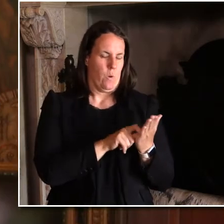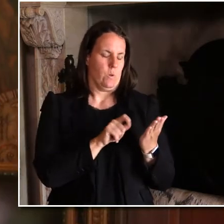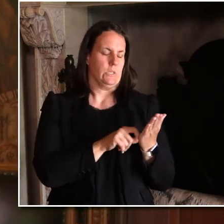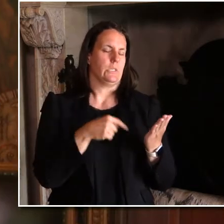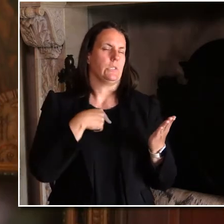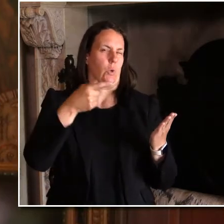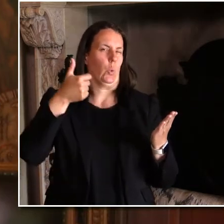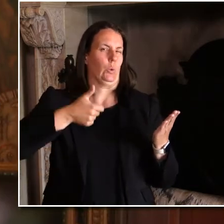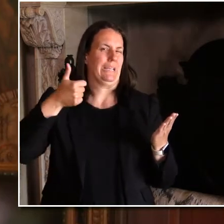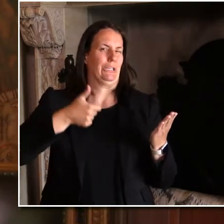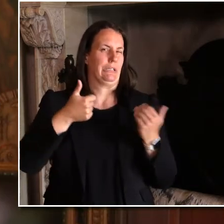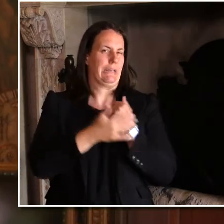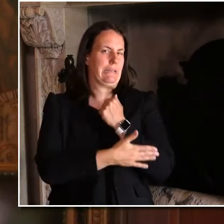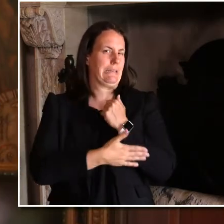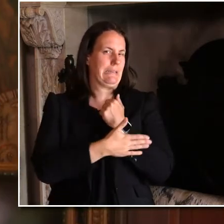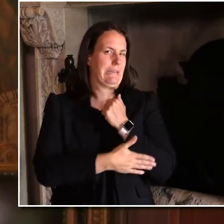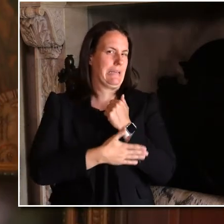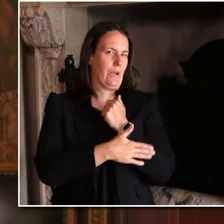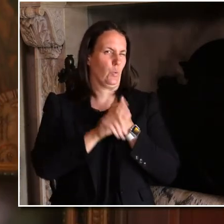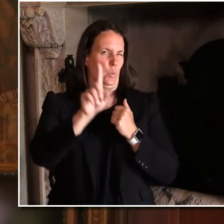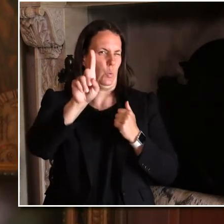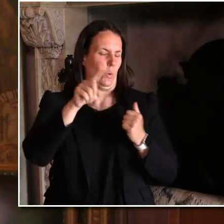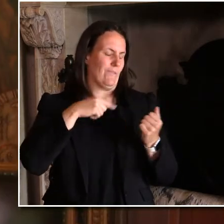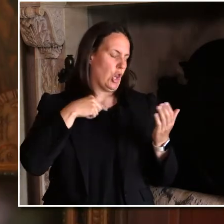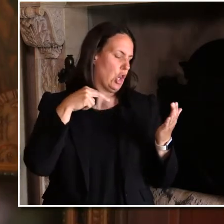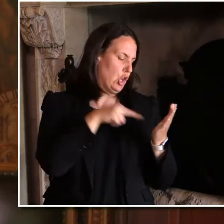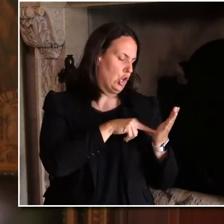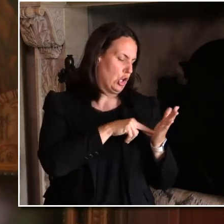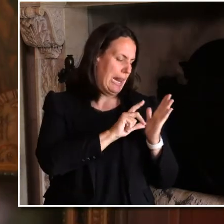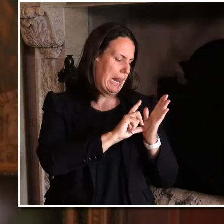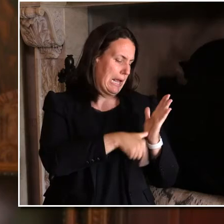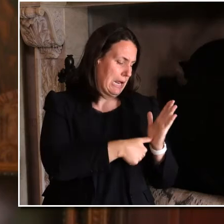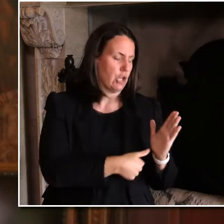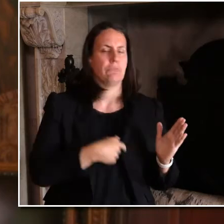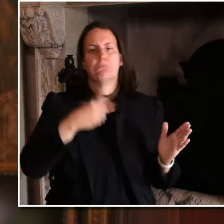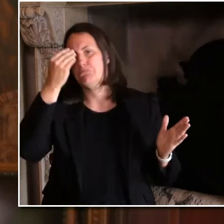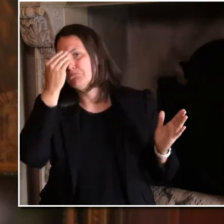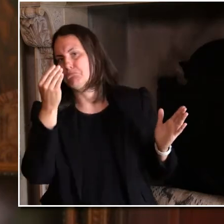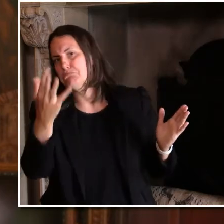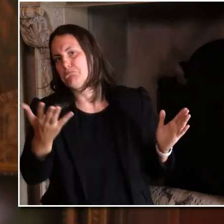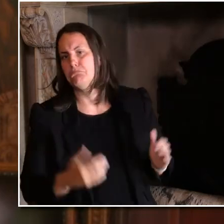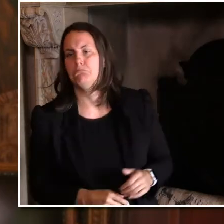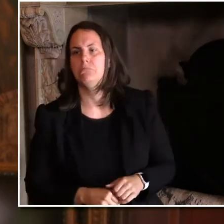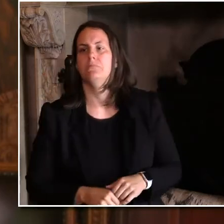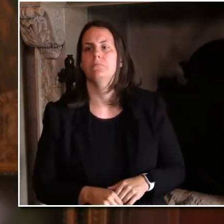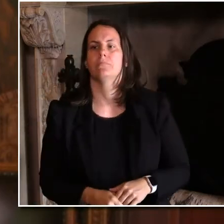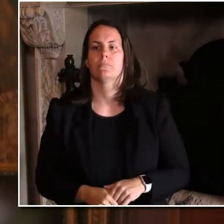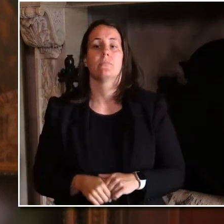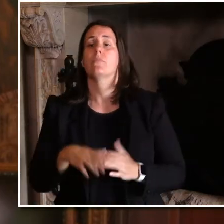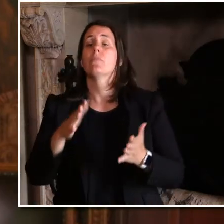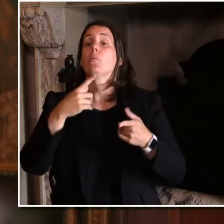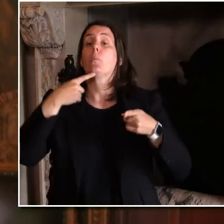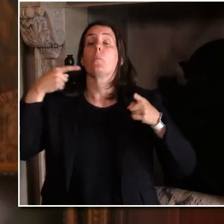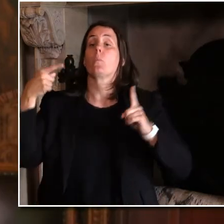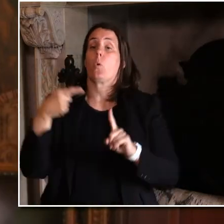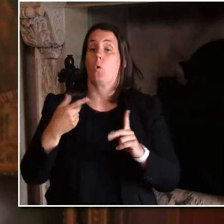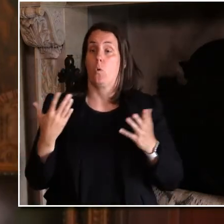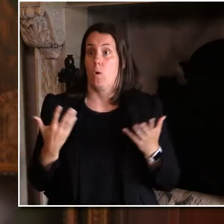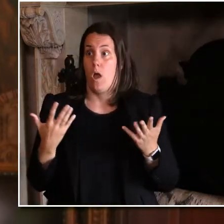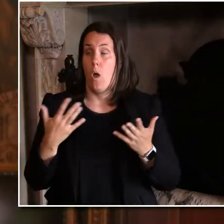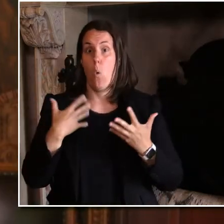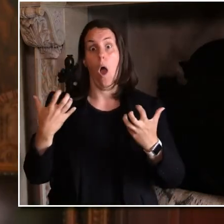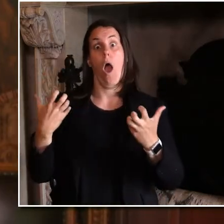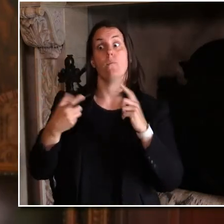offline to show which counties have participated in the past. But the goal there is really to not, to get